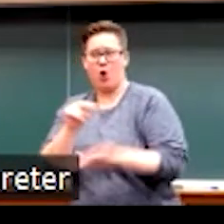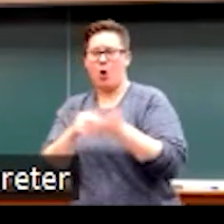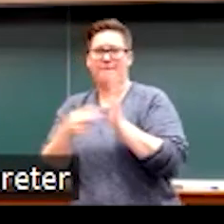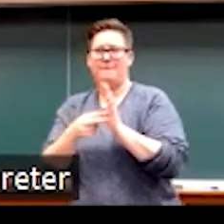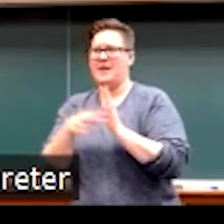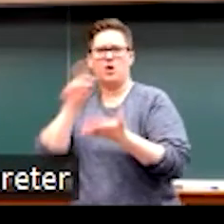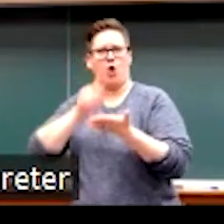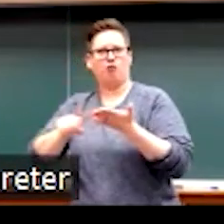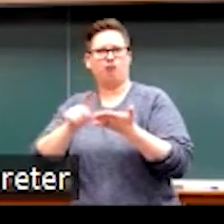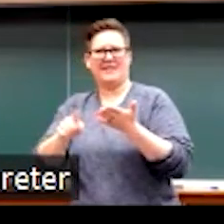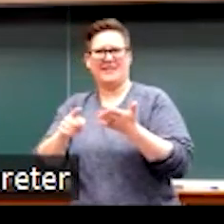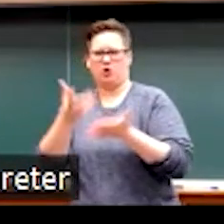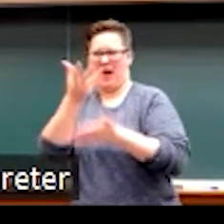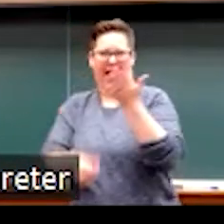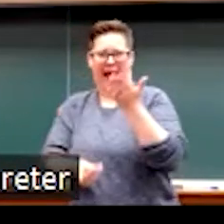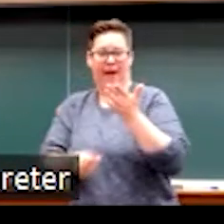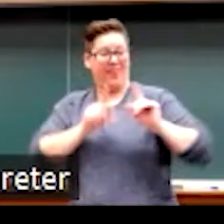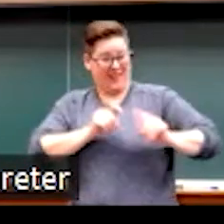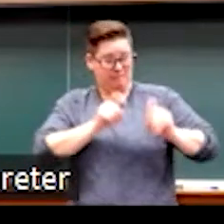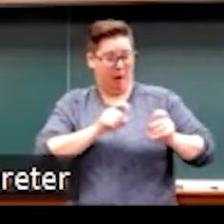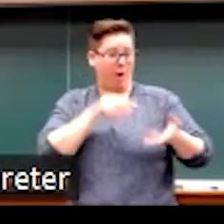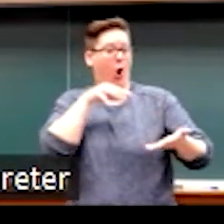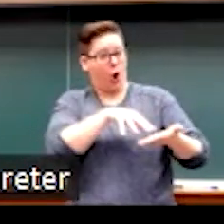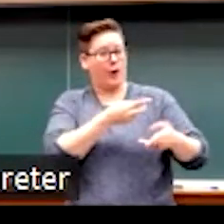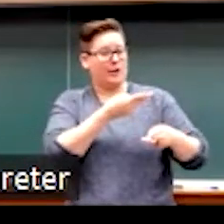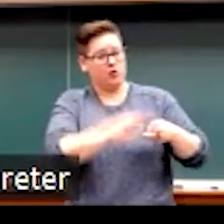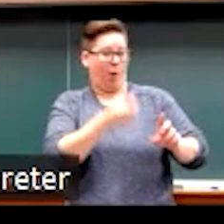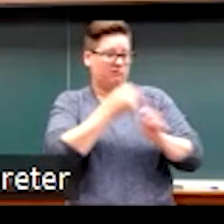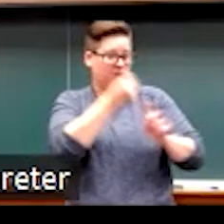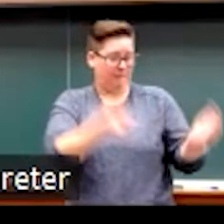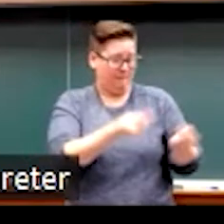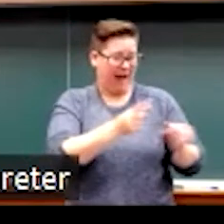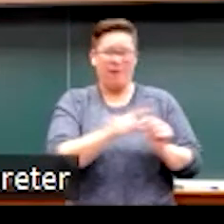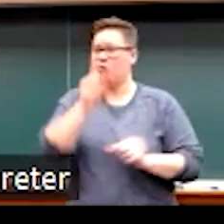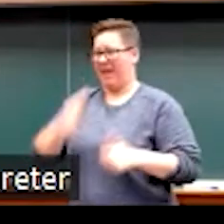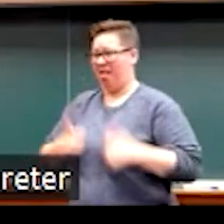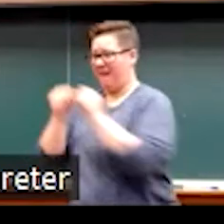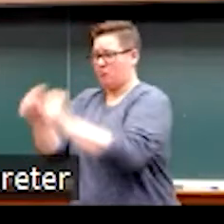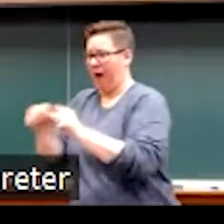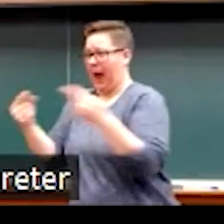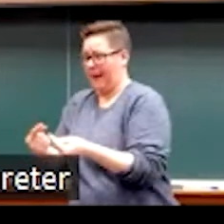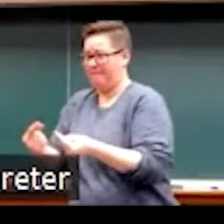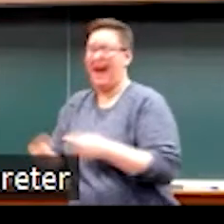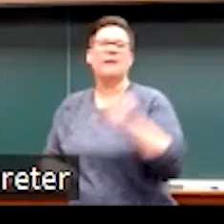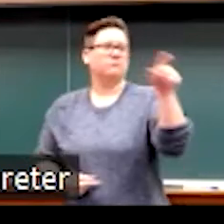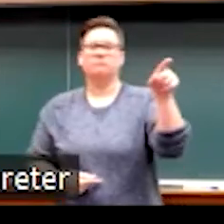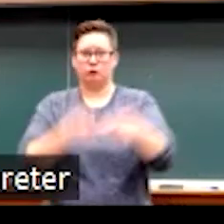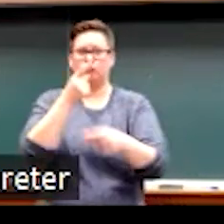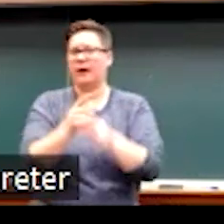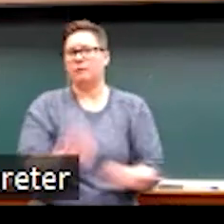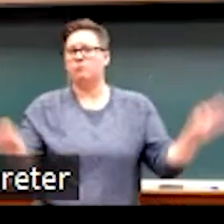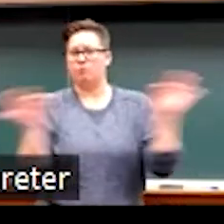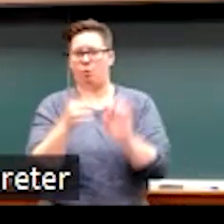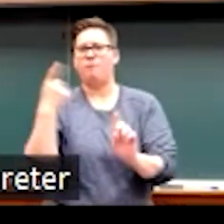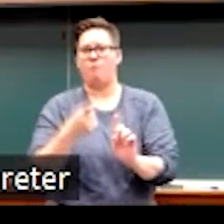gap between the experimental studies that you're doing and how it applies in real life. And I think that is a critically important point